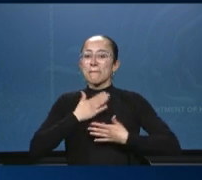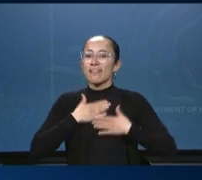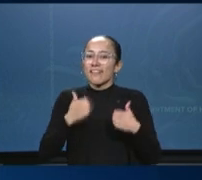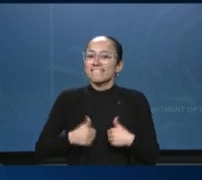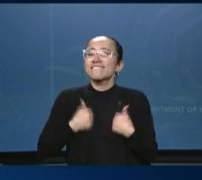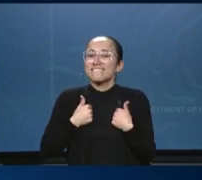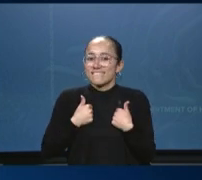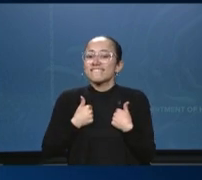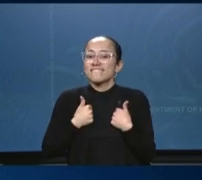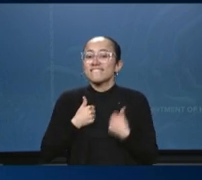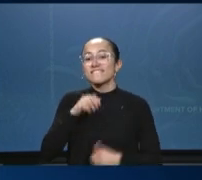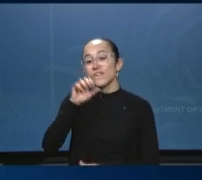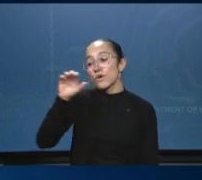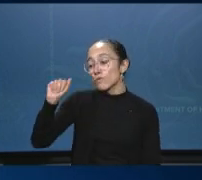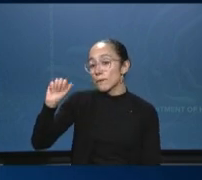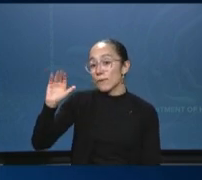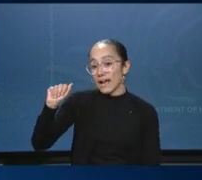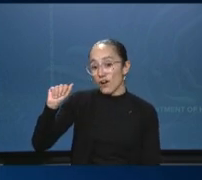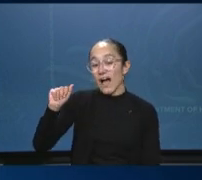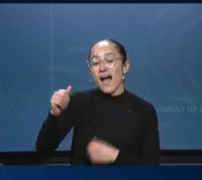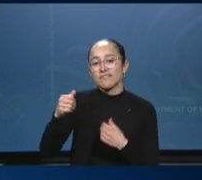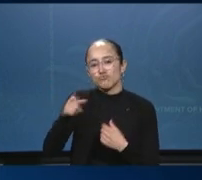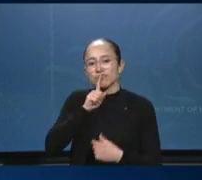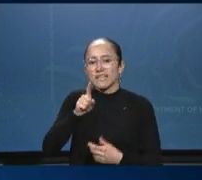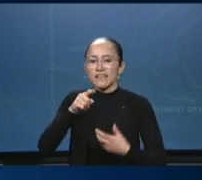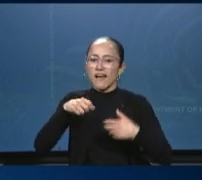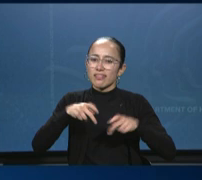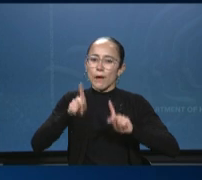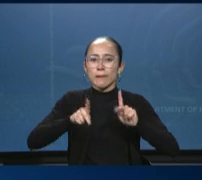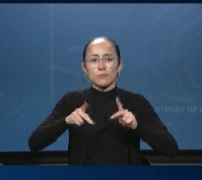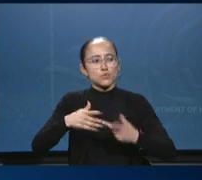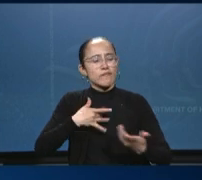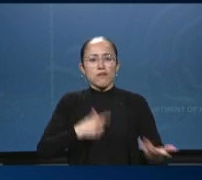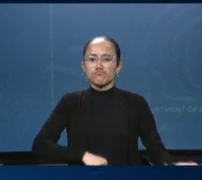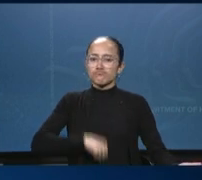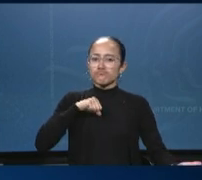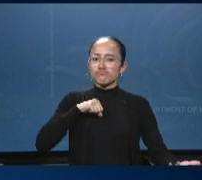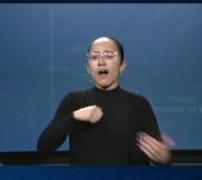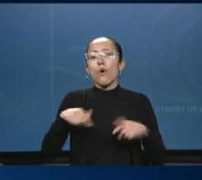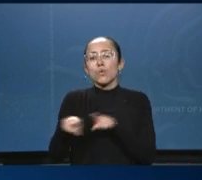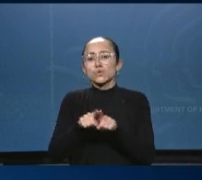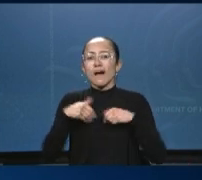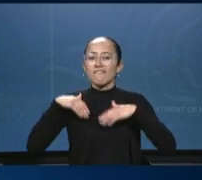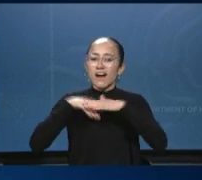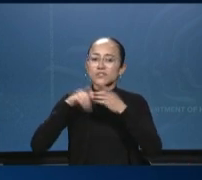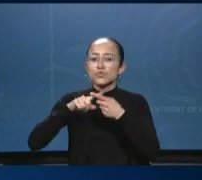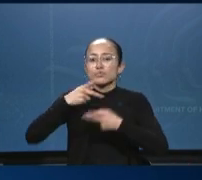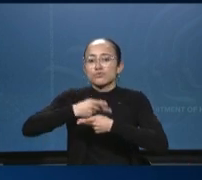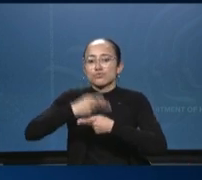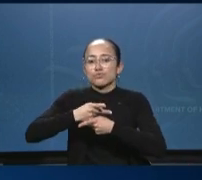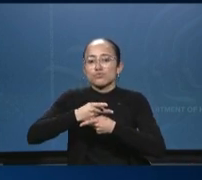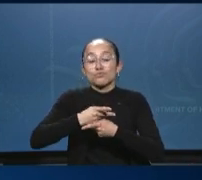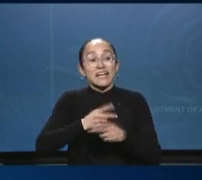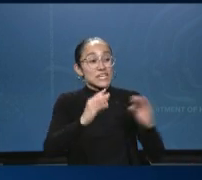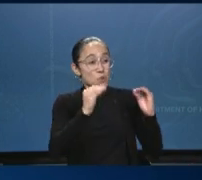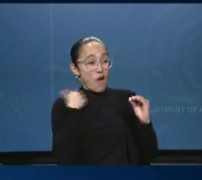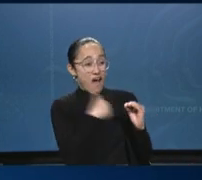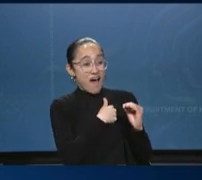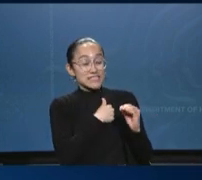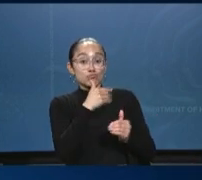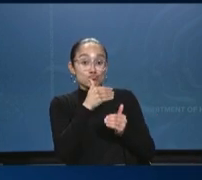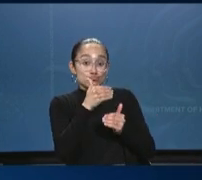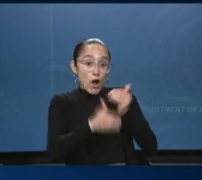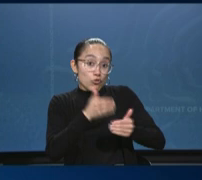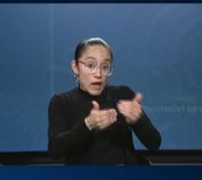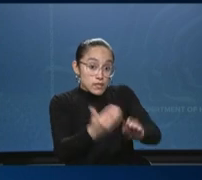The Affordable Care Act has brought folks a lot of dignity and access to care. It taught us that progress is possible, that we can take these